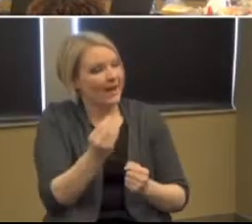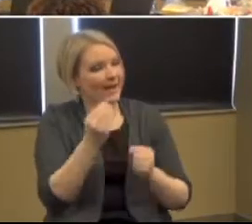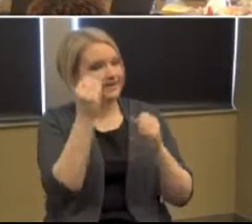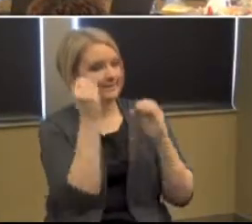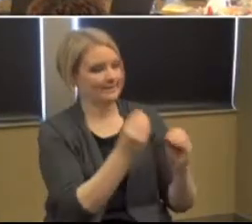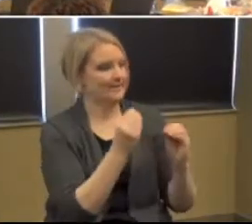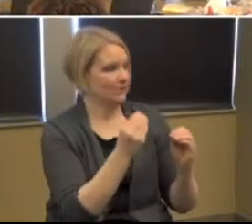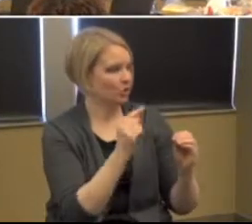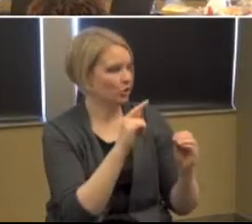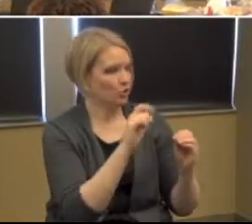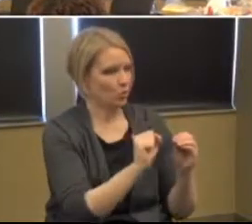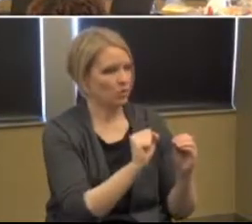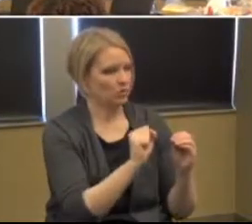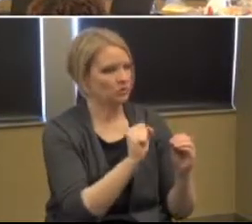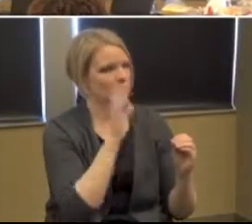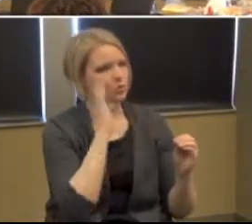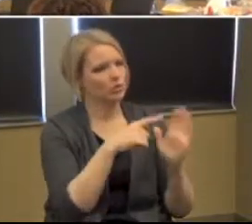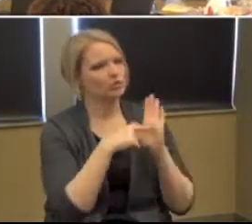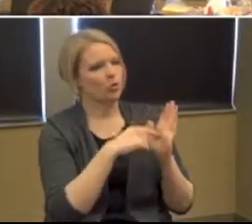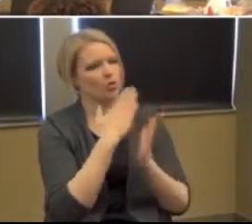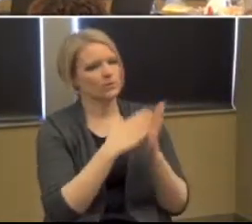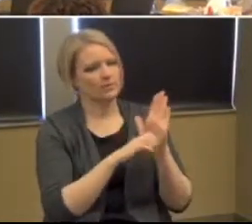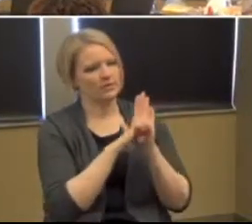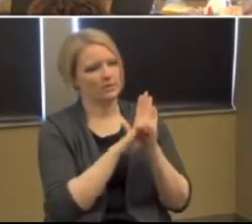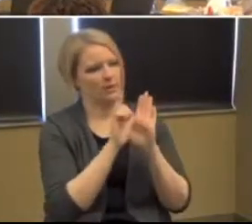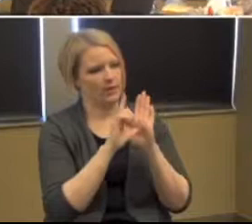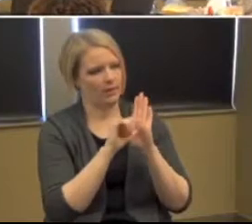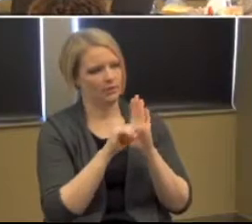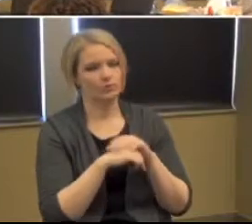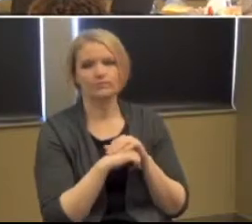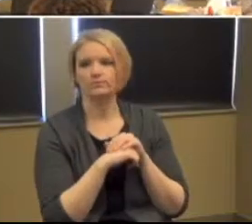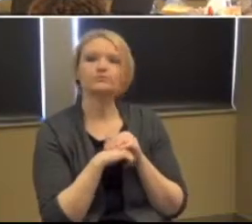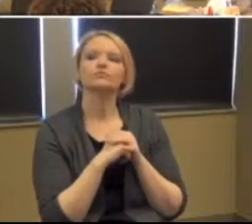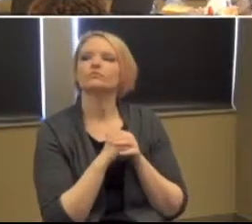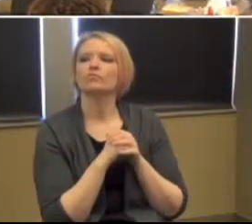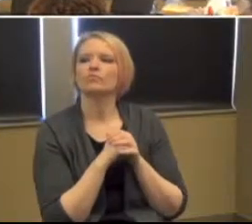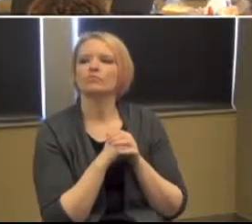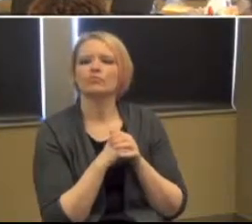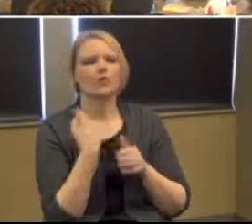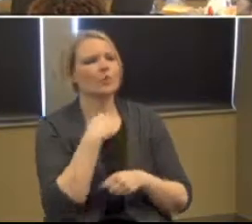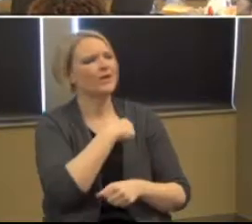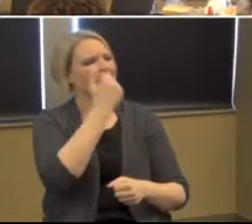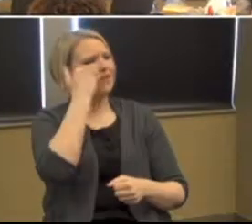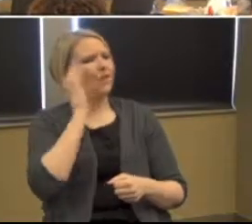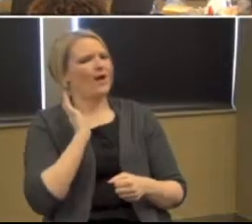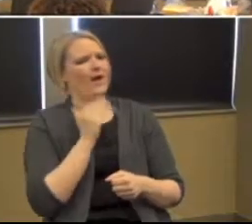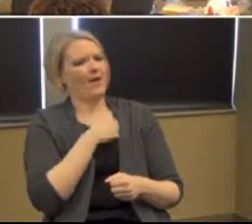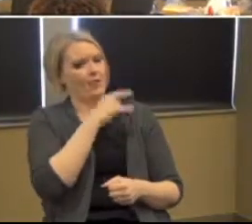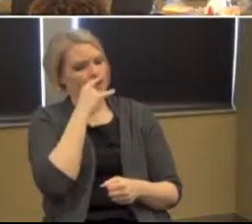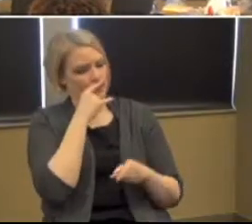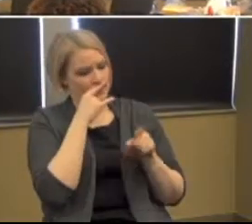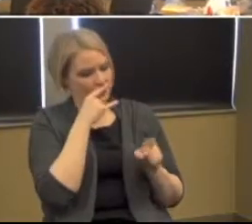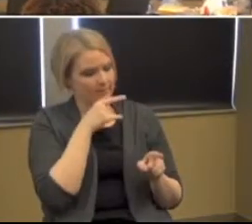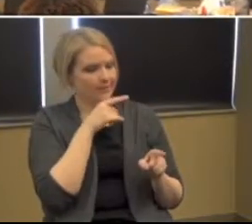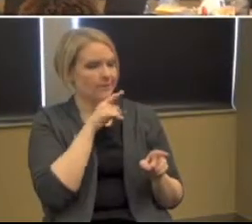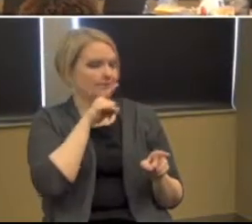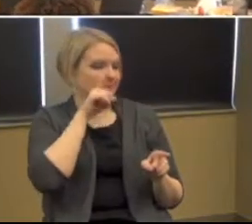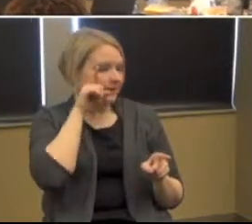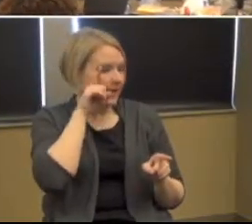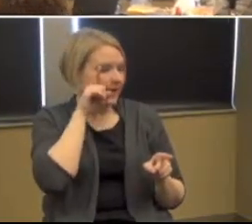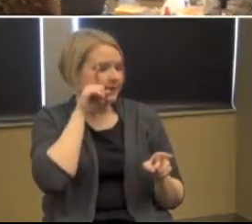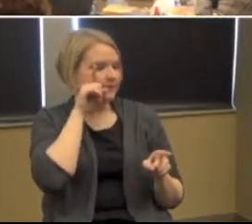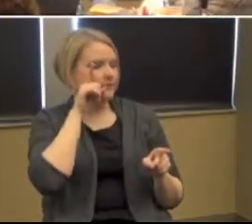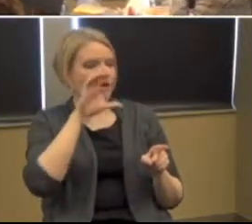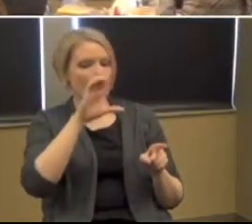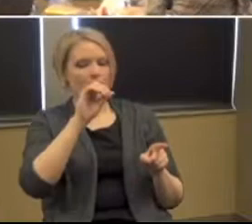tools in some of our examples later. And then we know that our kids, whether they are deaf with a